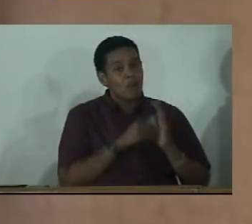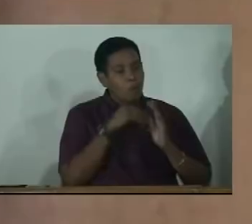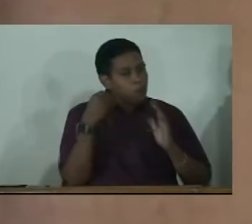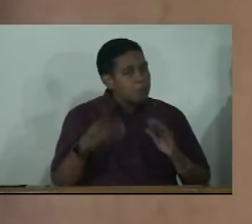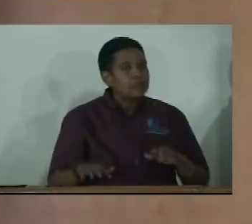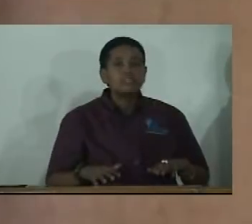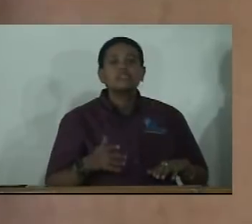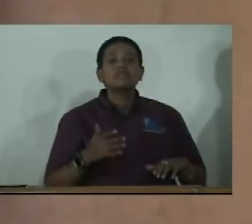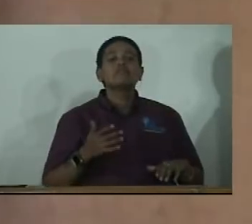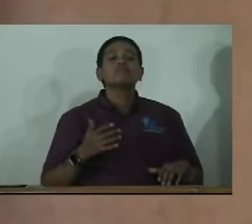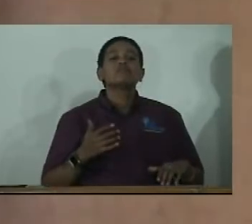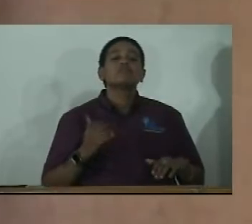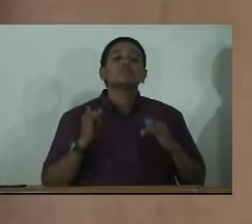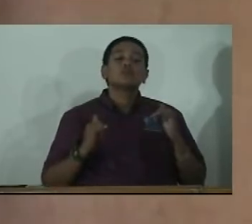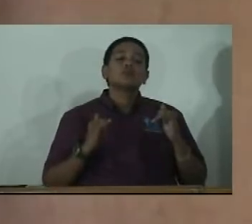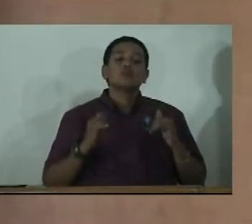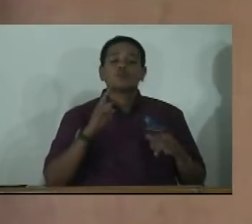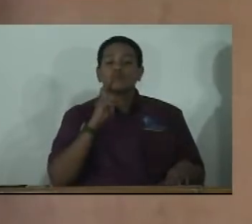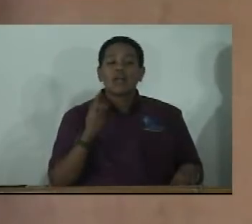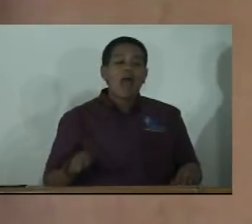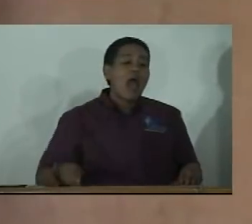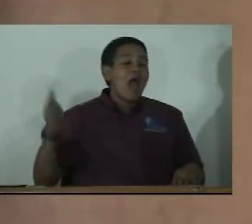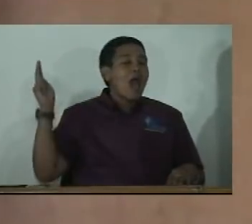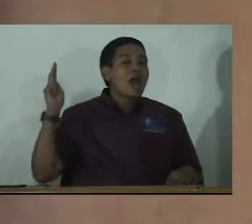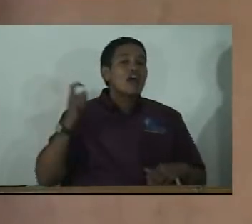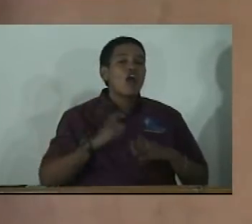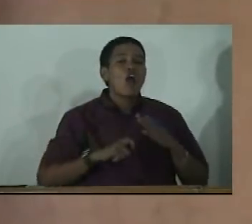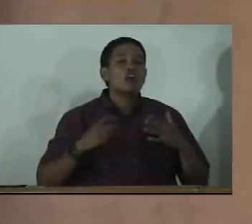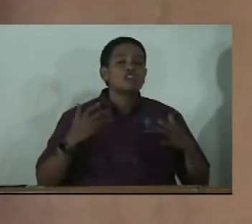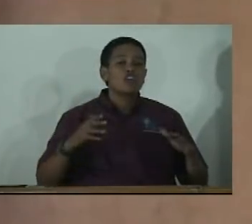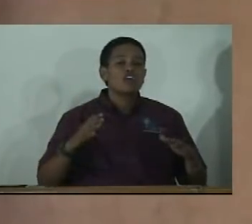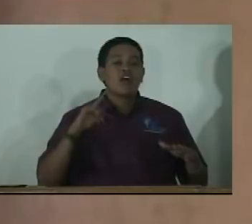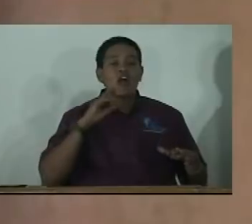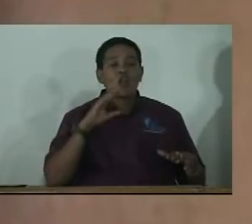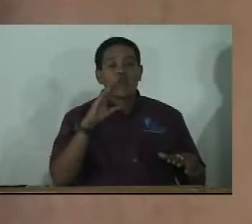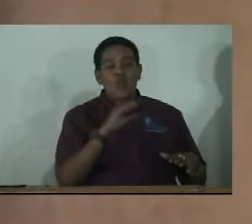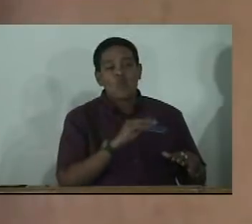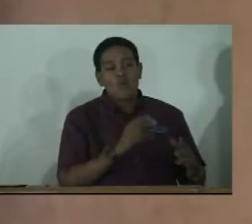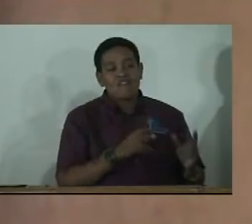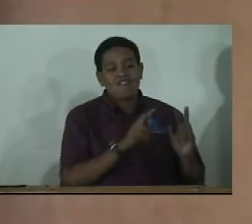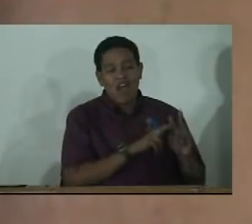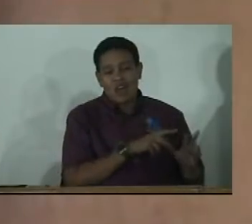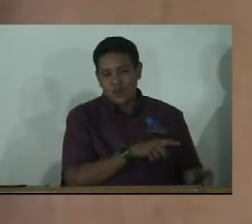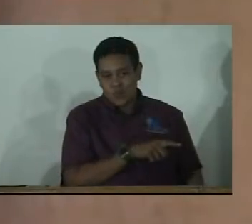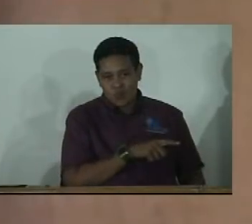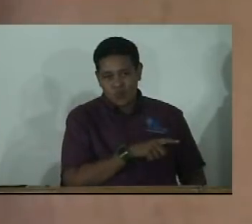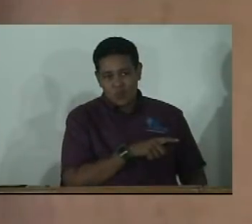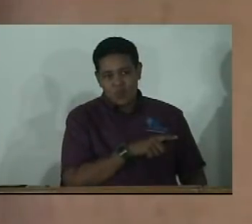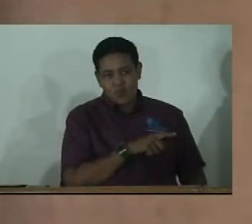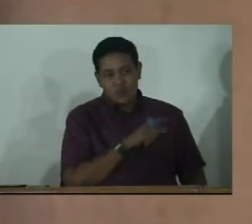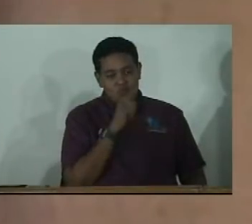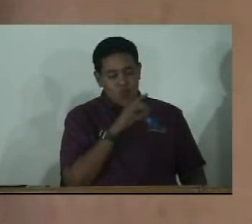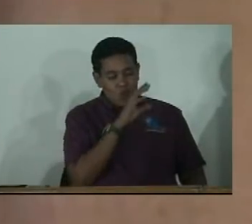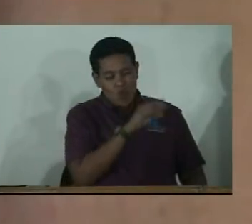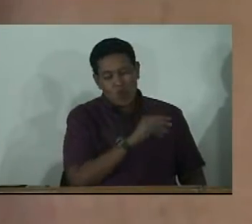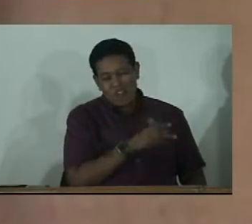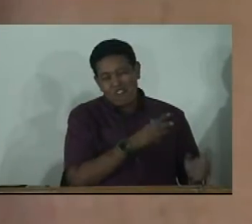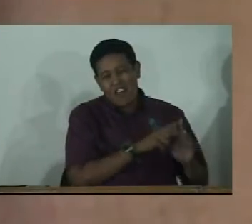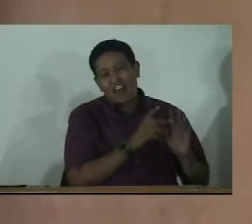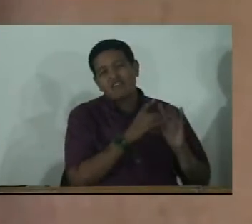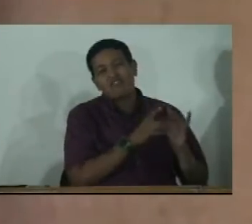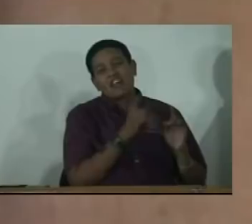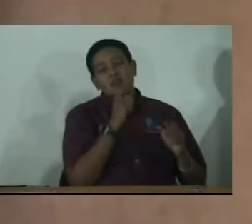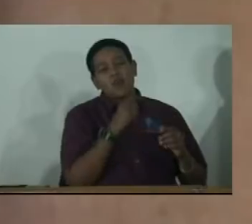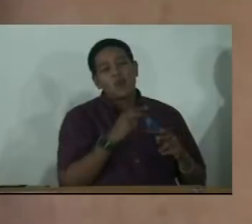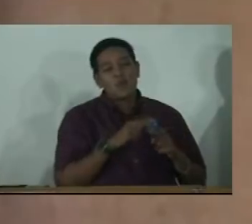generally are fairly high volume and low value, so that the low value in terms of by weight